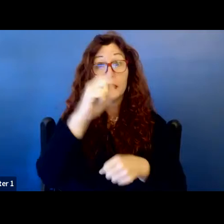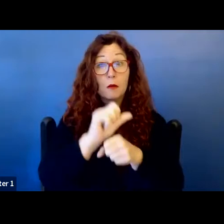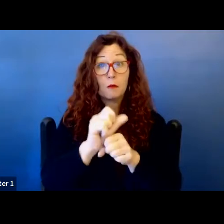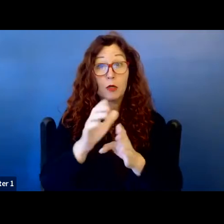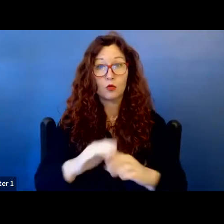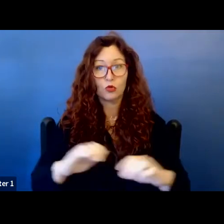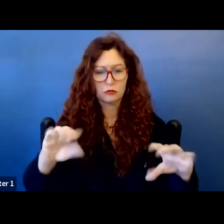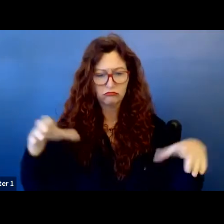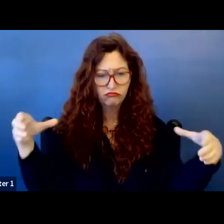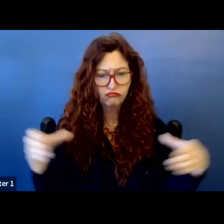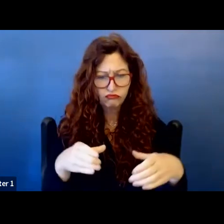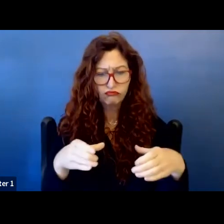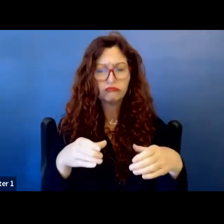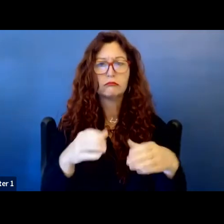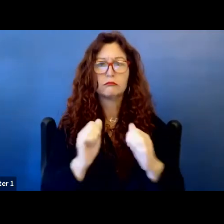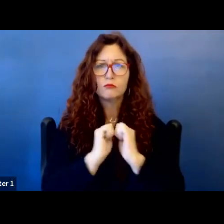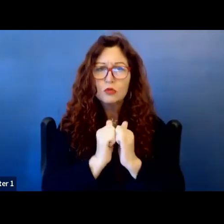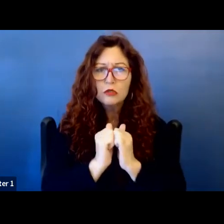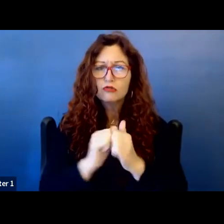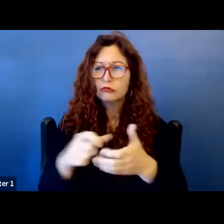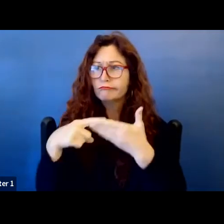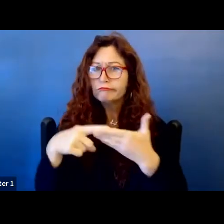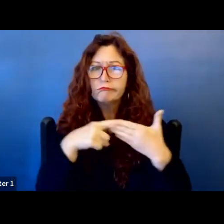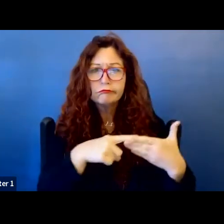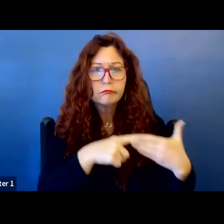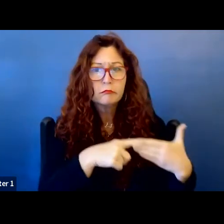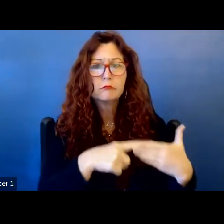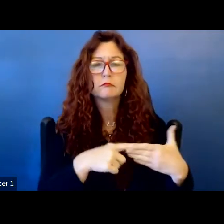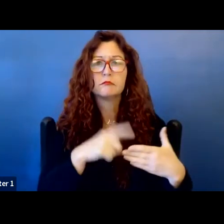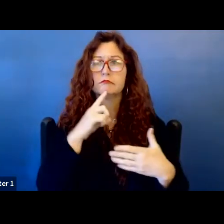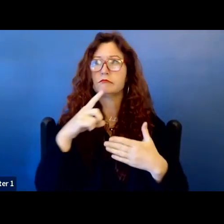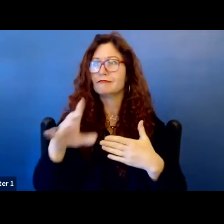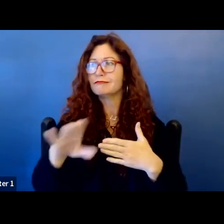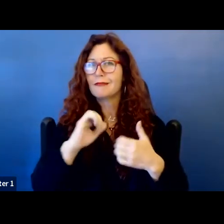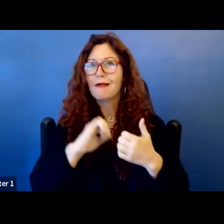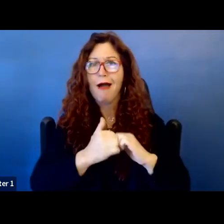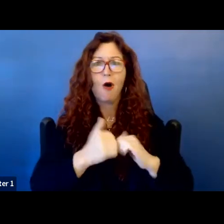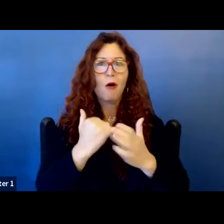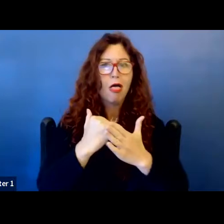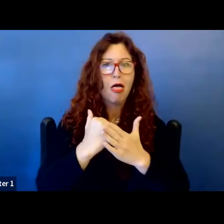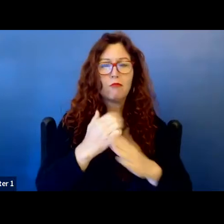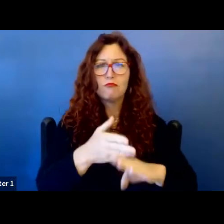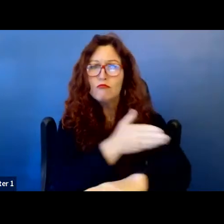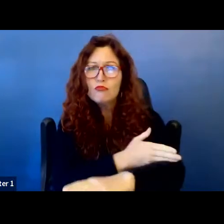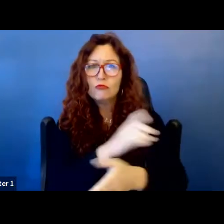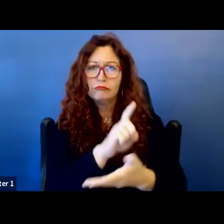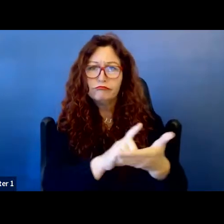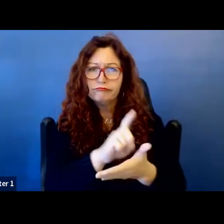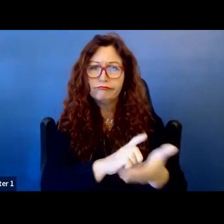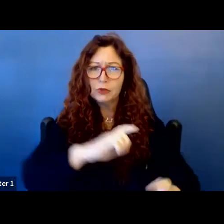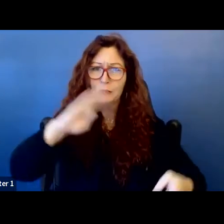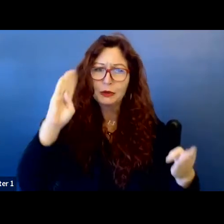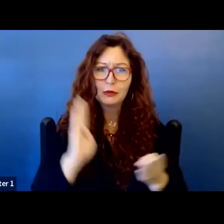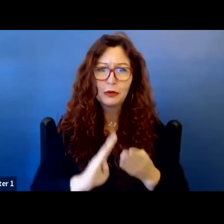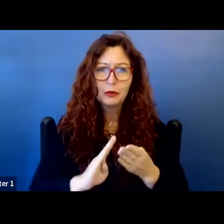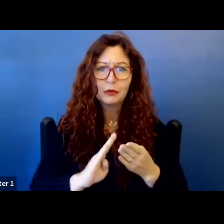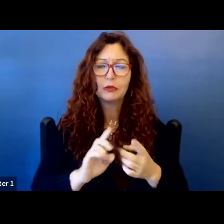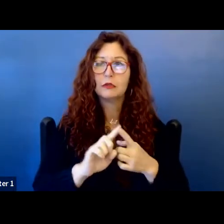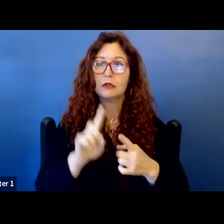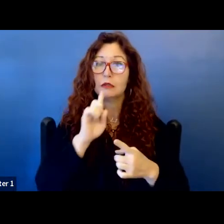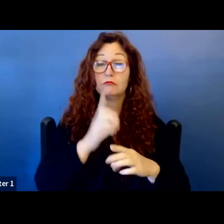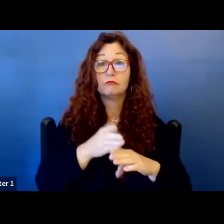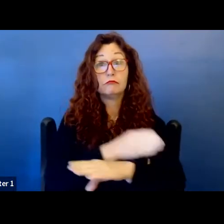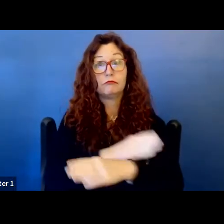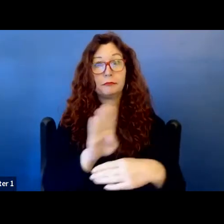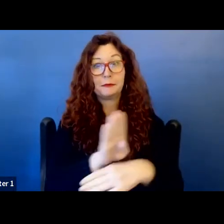organize to improve access to quality jobs reduce employment discrimination and improve the industries that employ us at the time